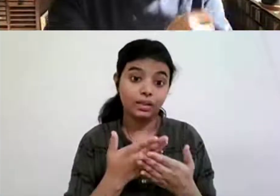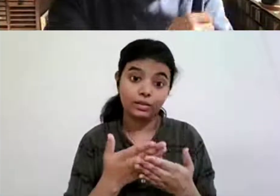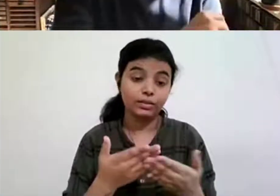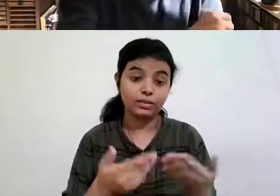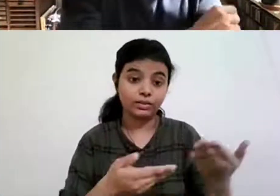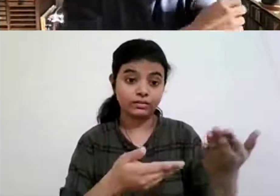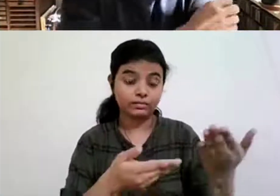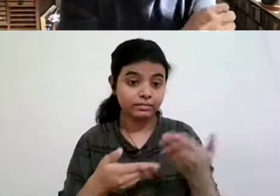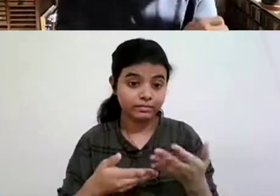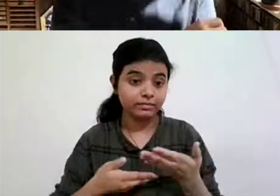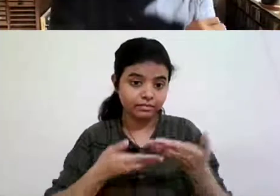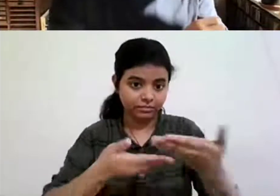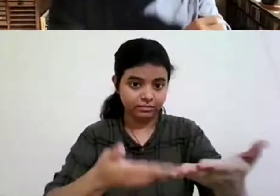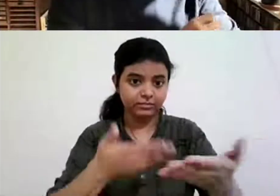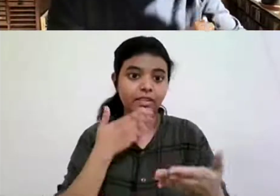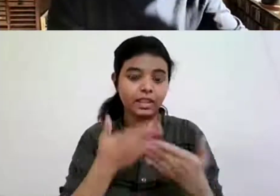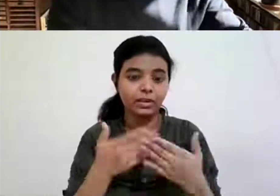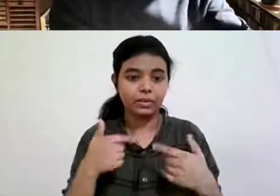Thank you for having me.